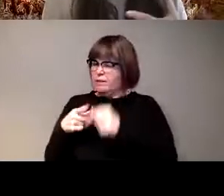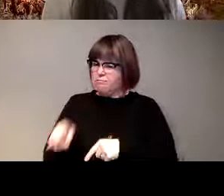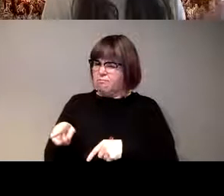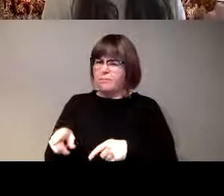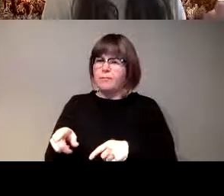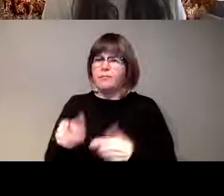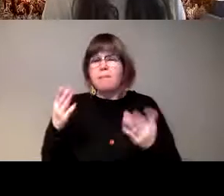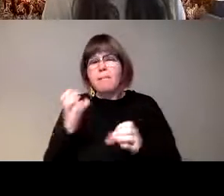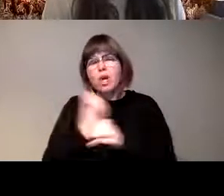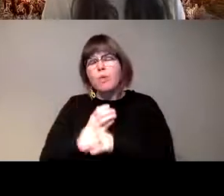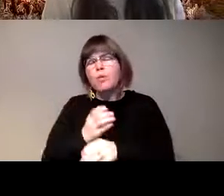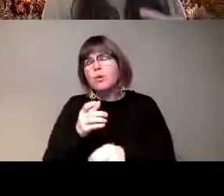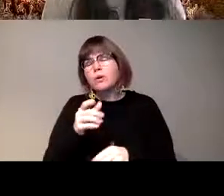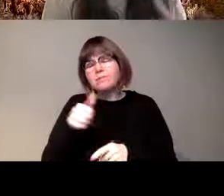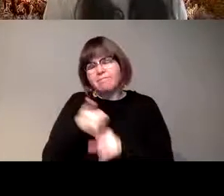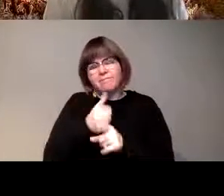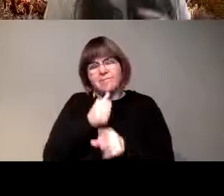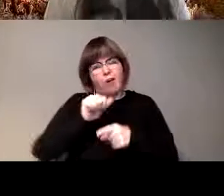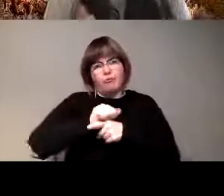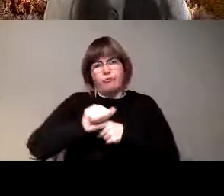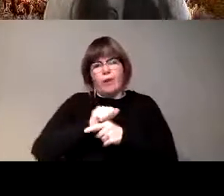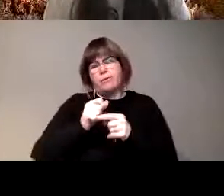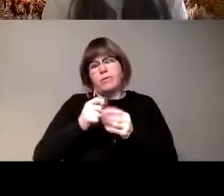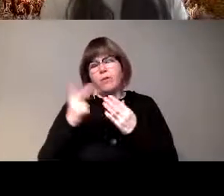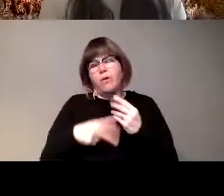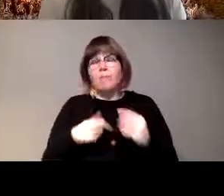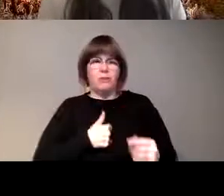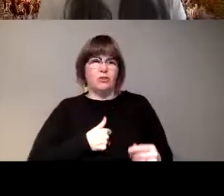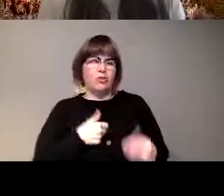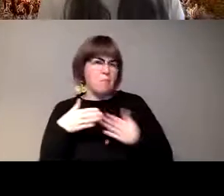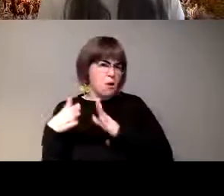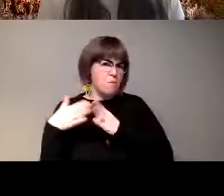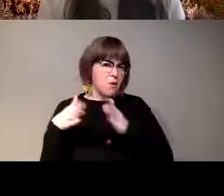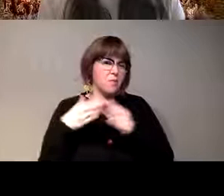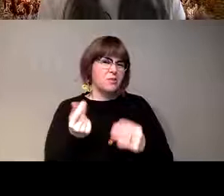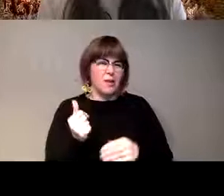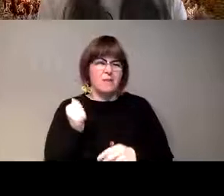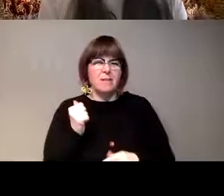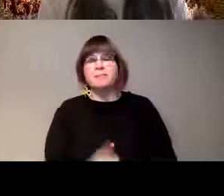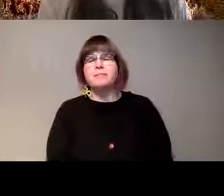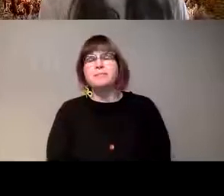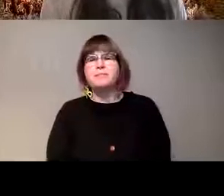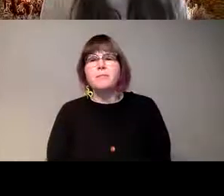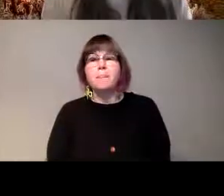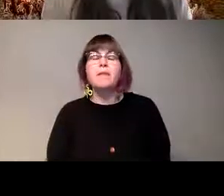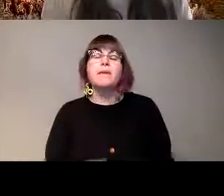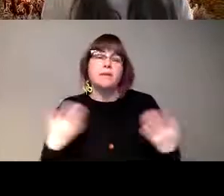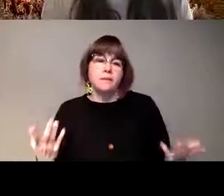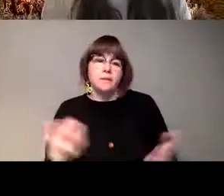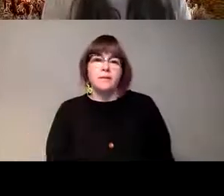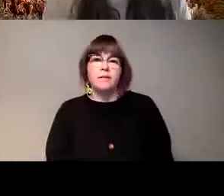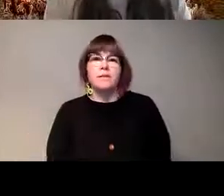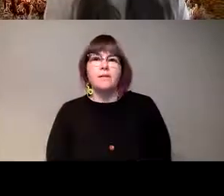maybe the computer wasn't trained to identify that. I apologize, I have a puppy barking in the background. So